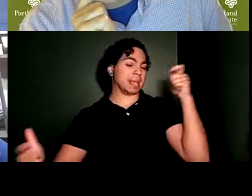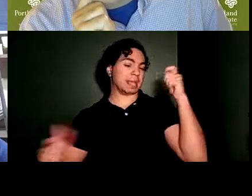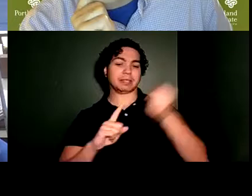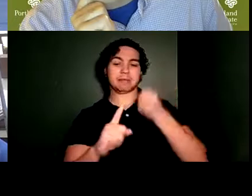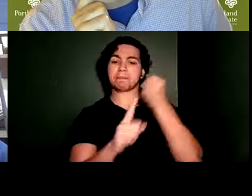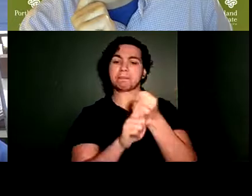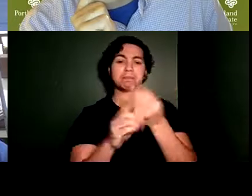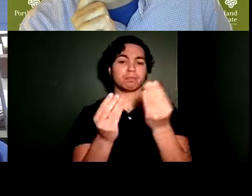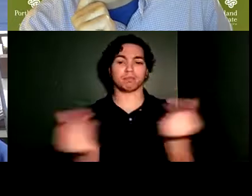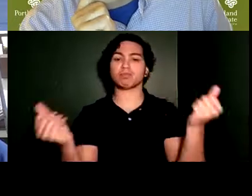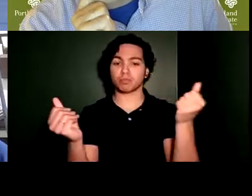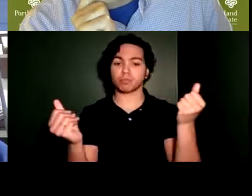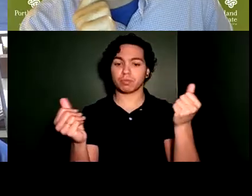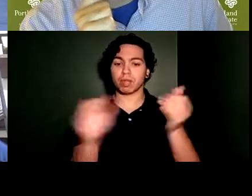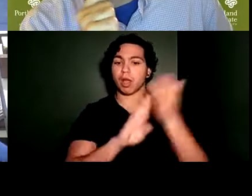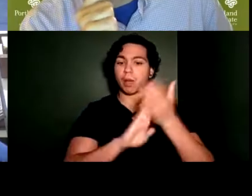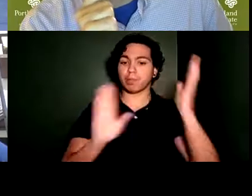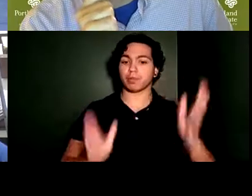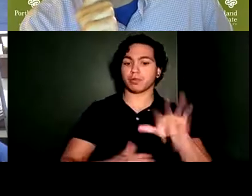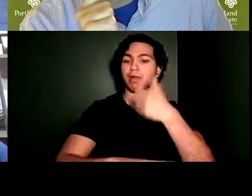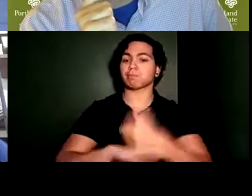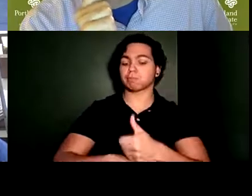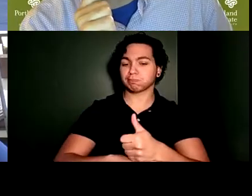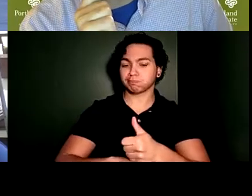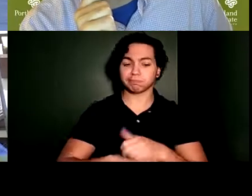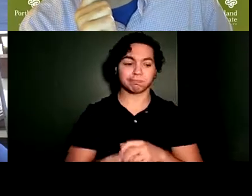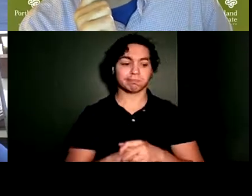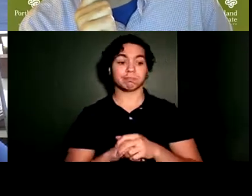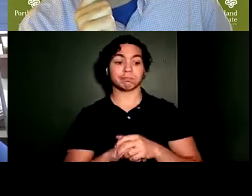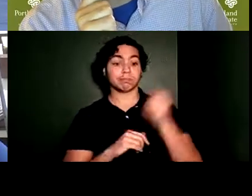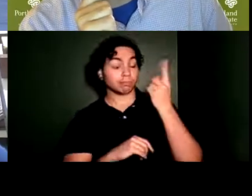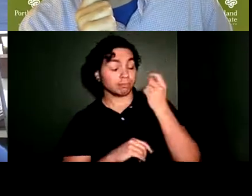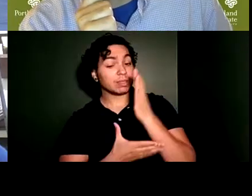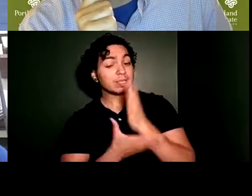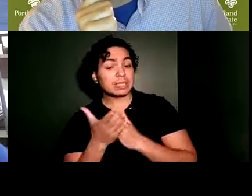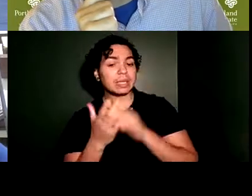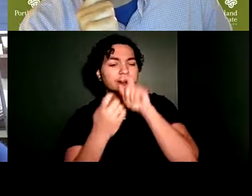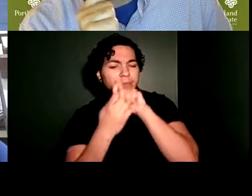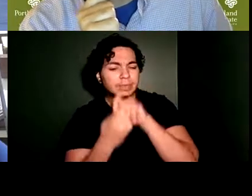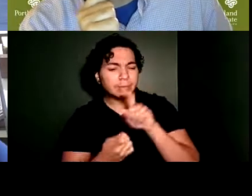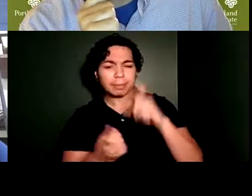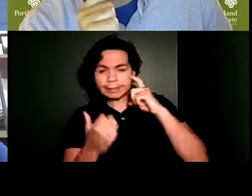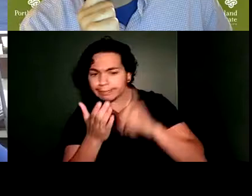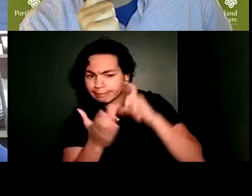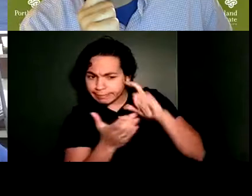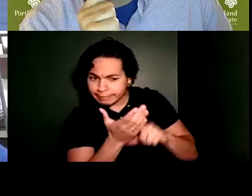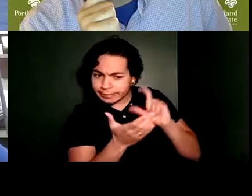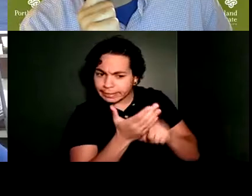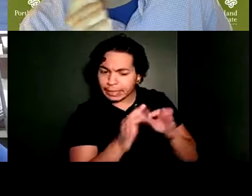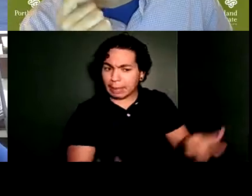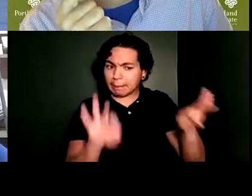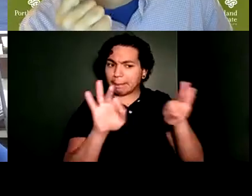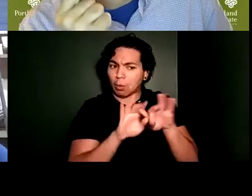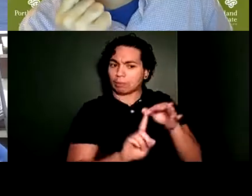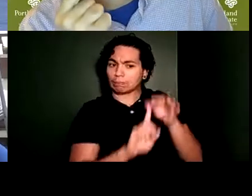solution that the operators could have introduced. Now with this, there are some caveats between the programs for cities who offer Lock 2. San